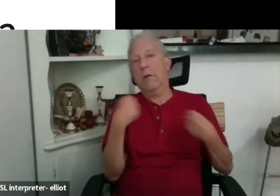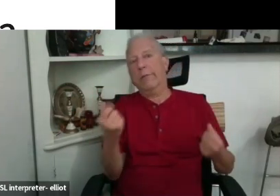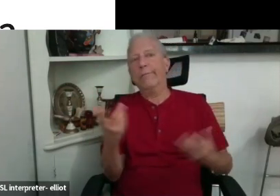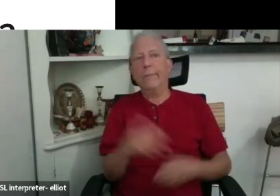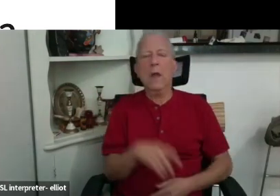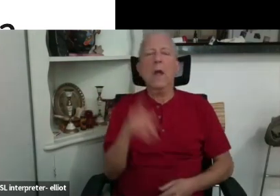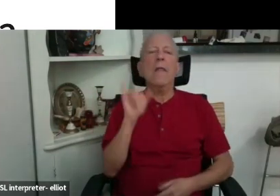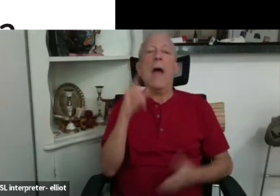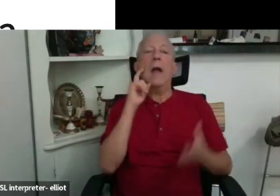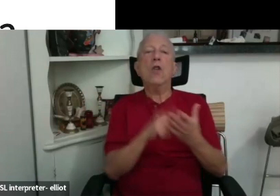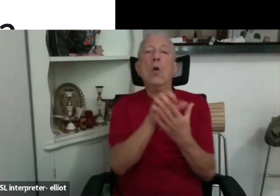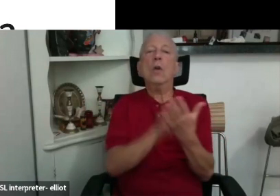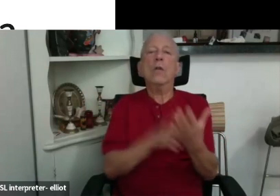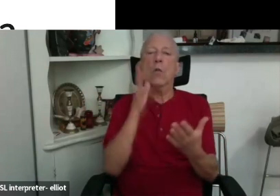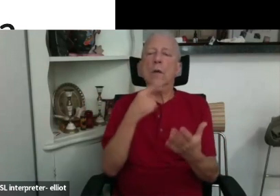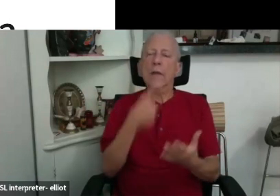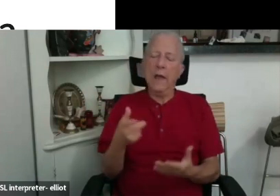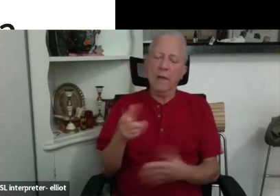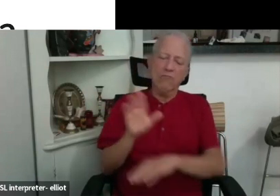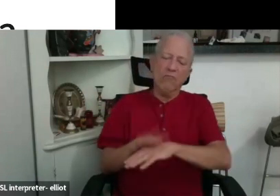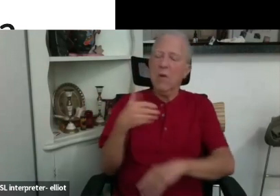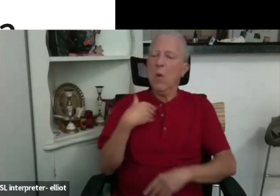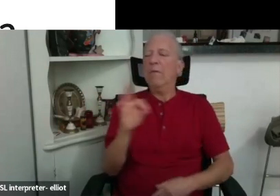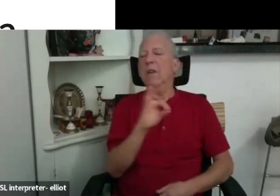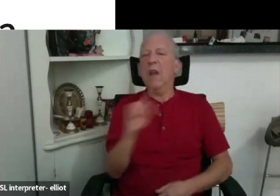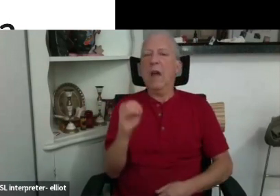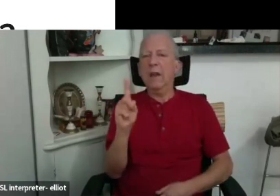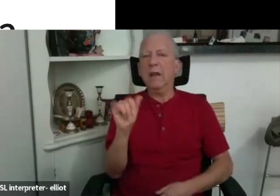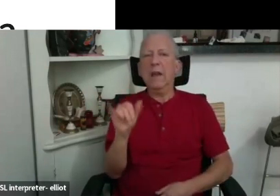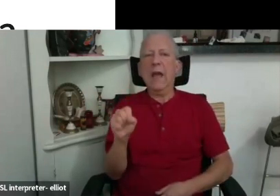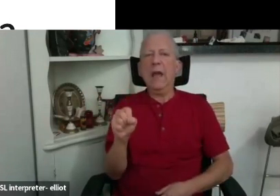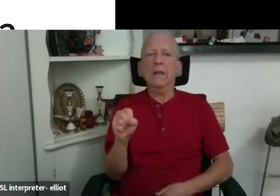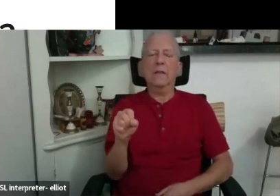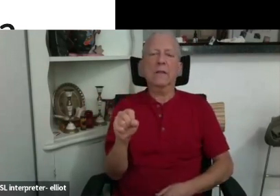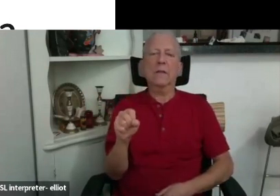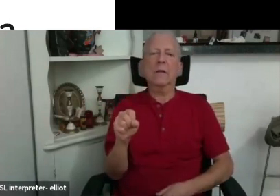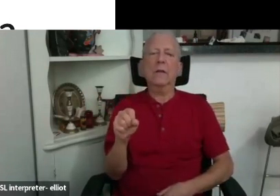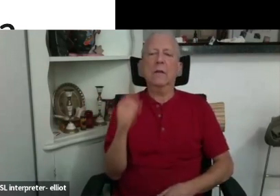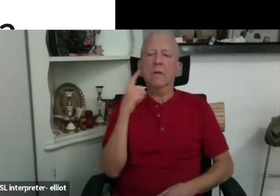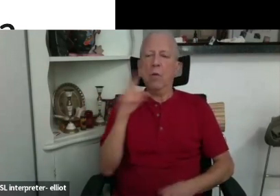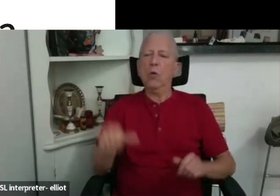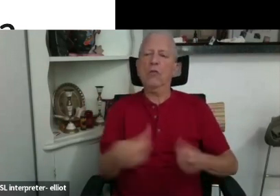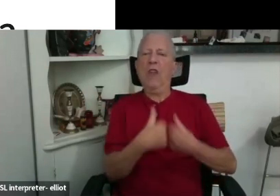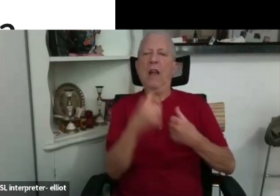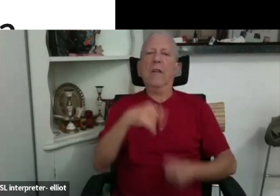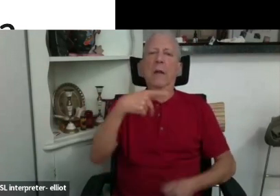have, will state like you have 90 days to challenge this TSO